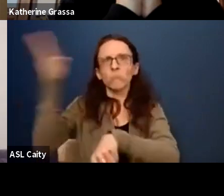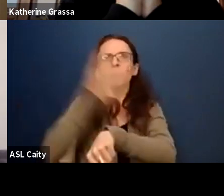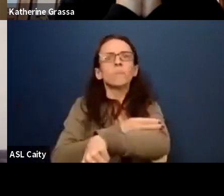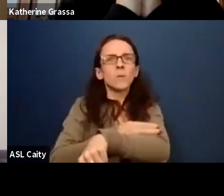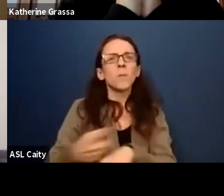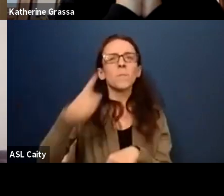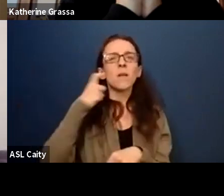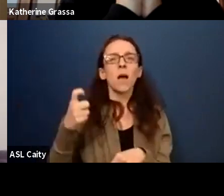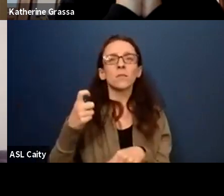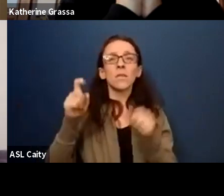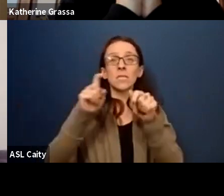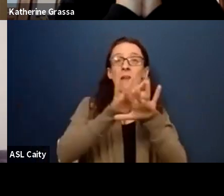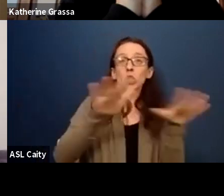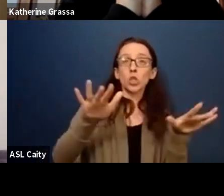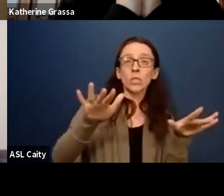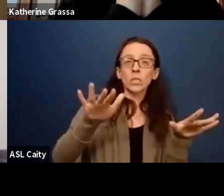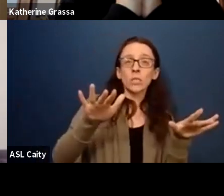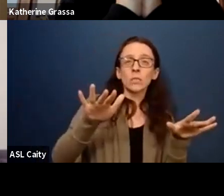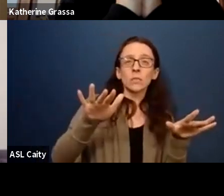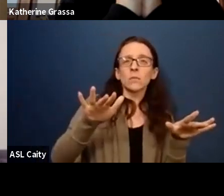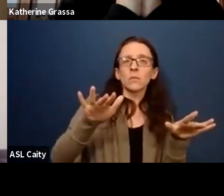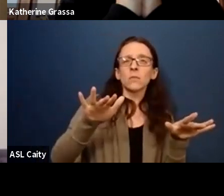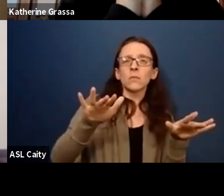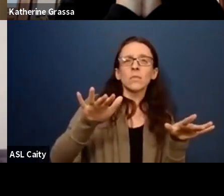not representative. It's not, they're not equal.